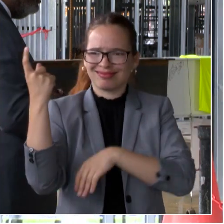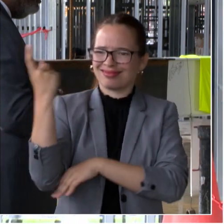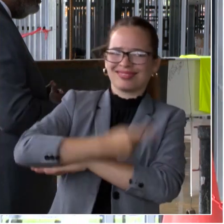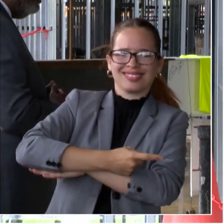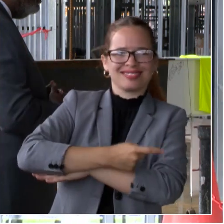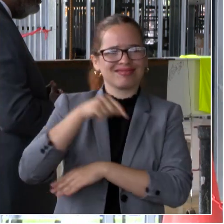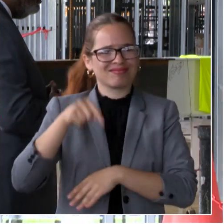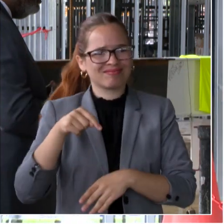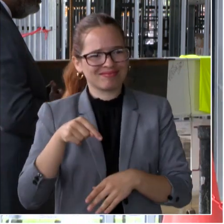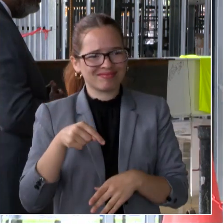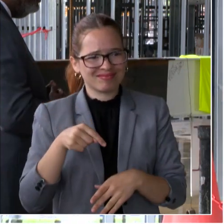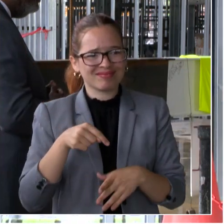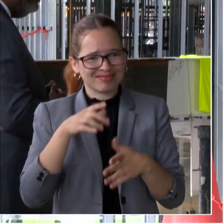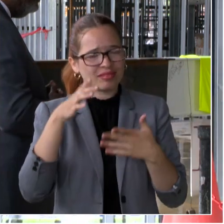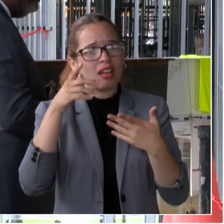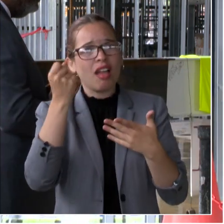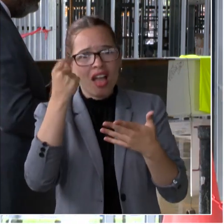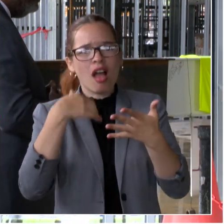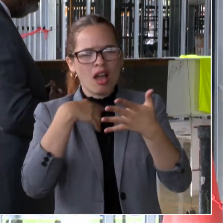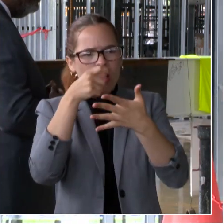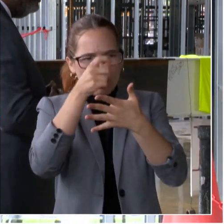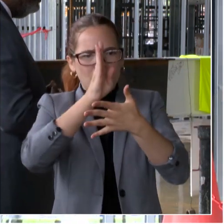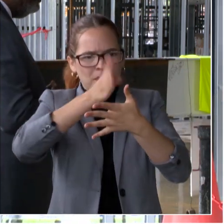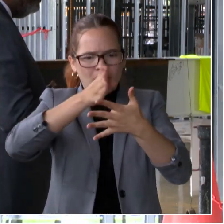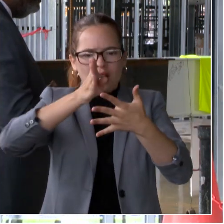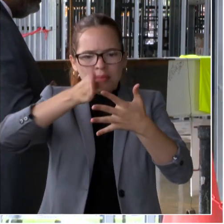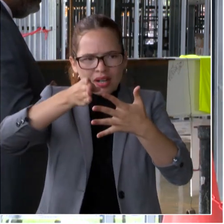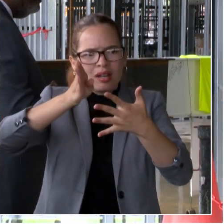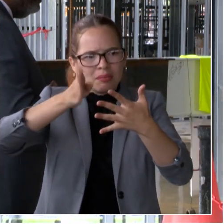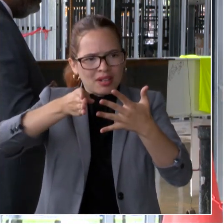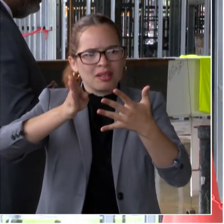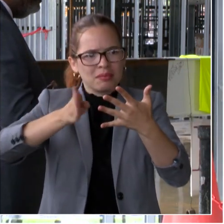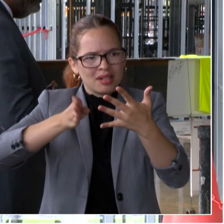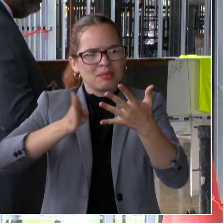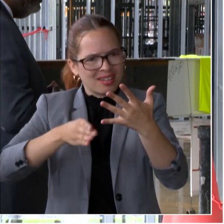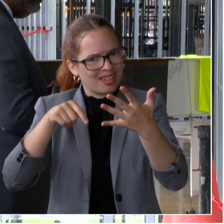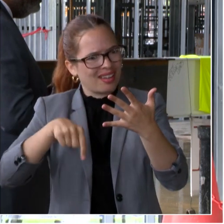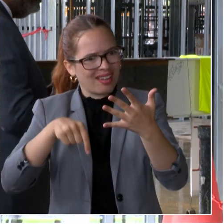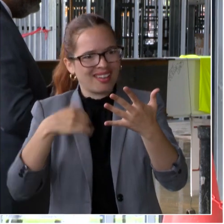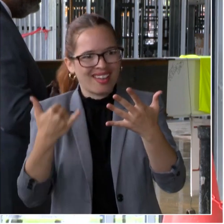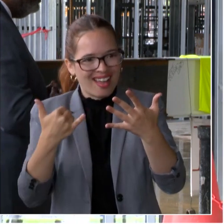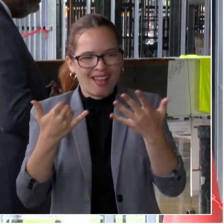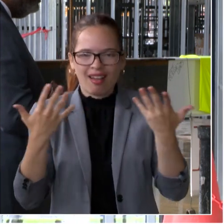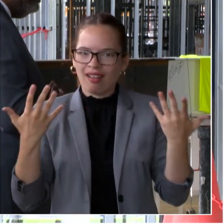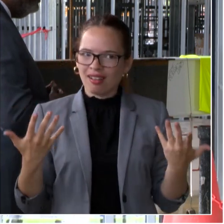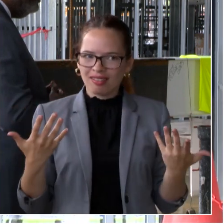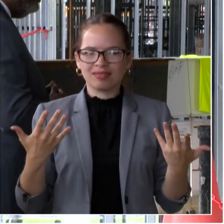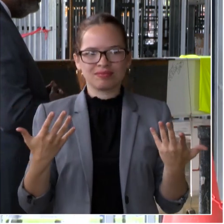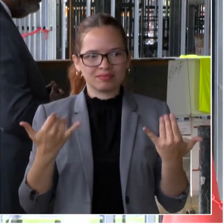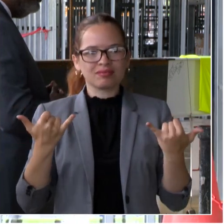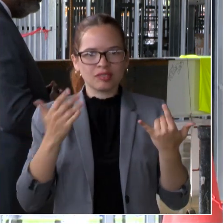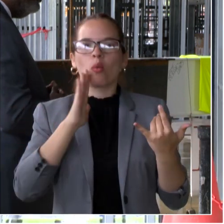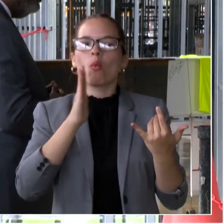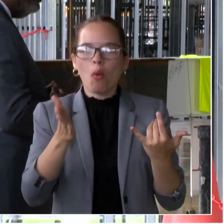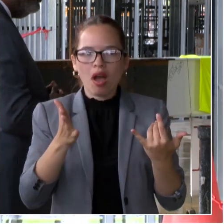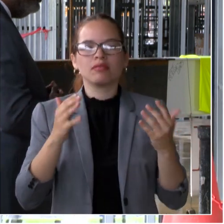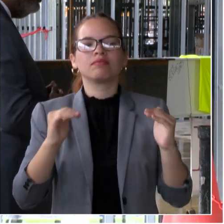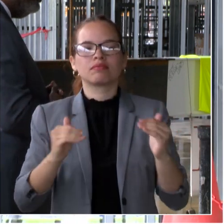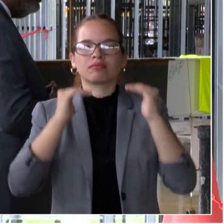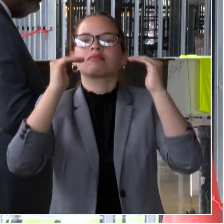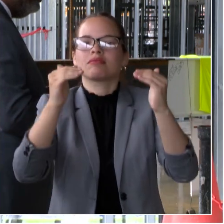to this amazing new hospital. We are simply thrilled to be able to be here today as we